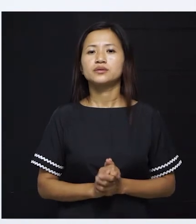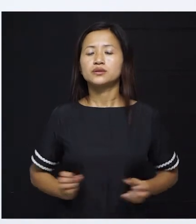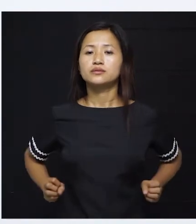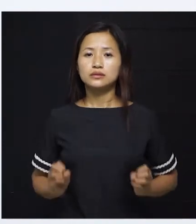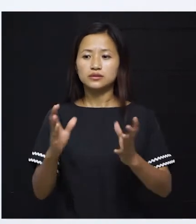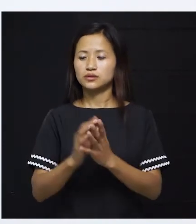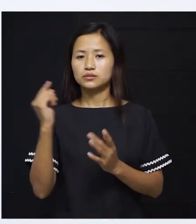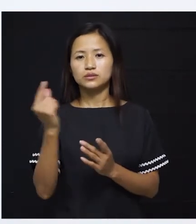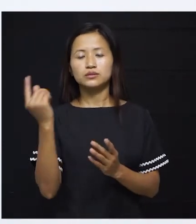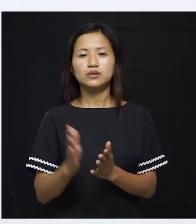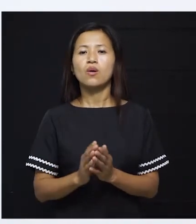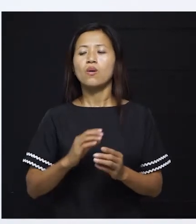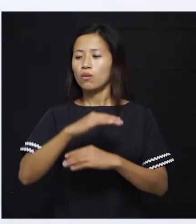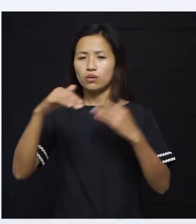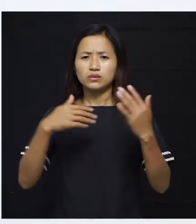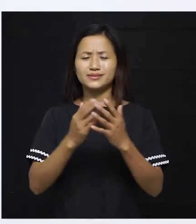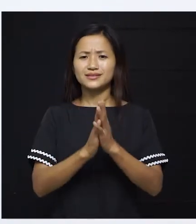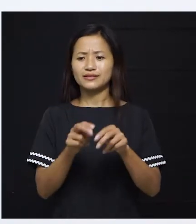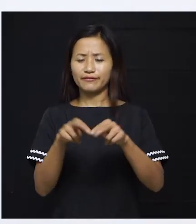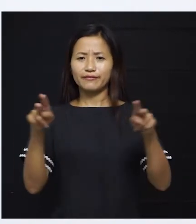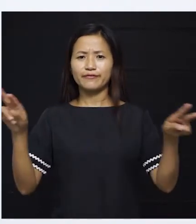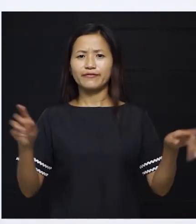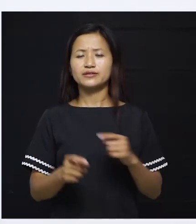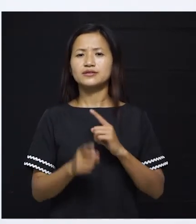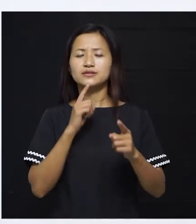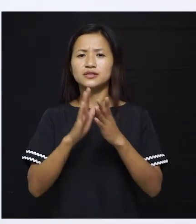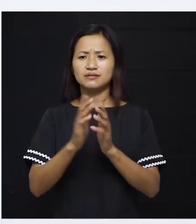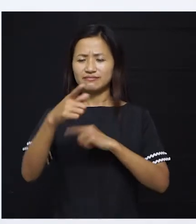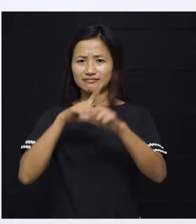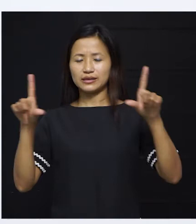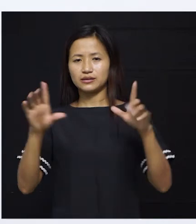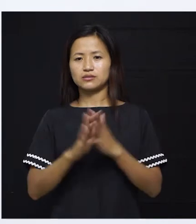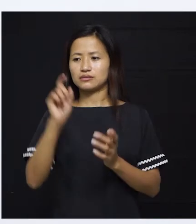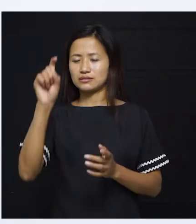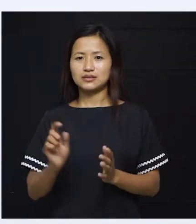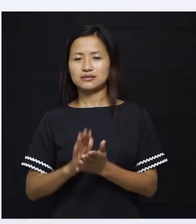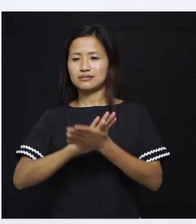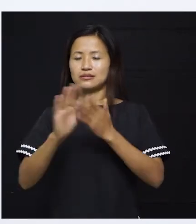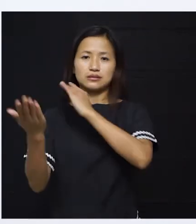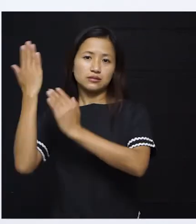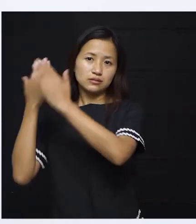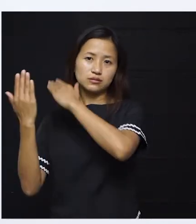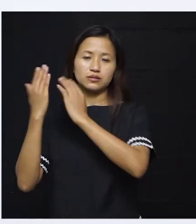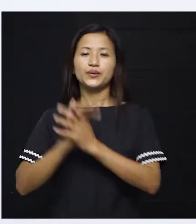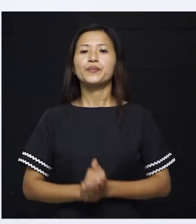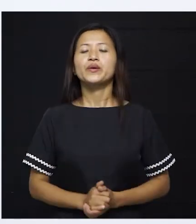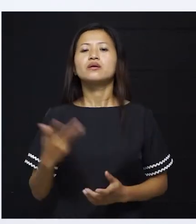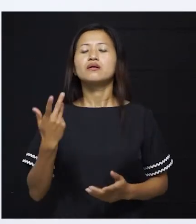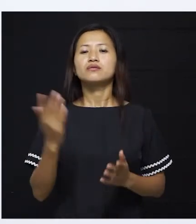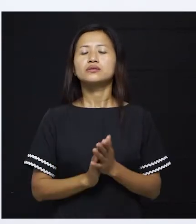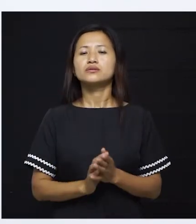started using all those dialects, all those different dialects, how it originated. Everything remains a mystery. However, we